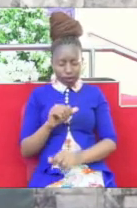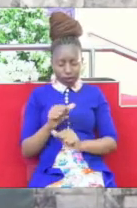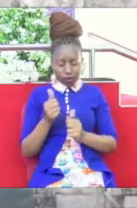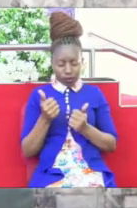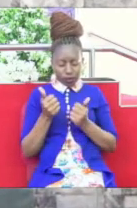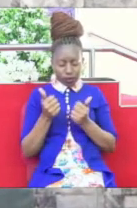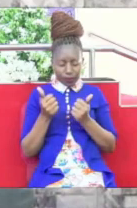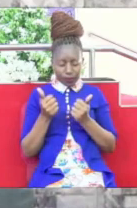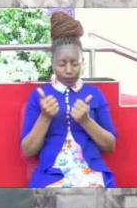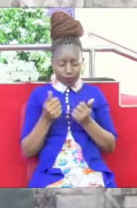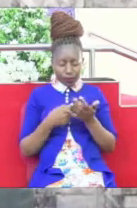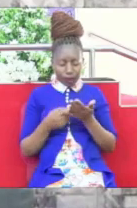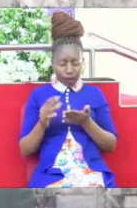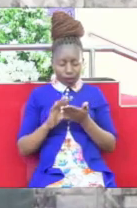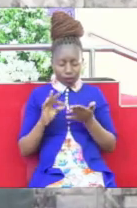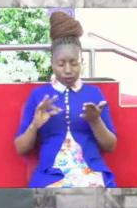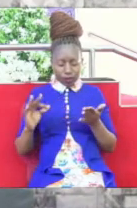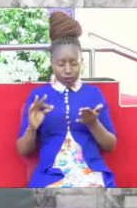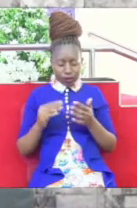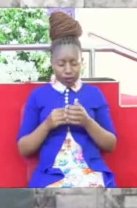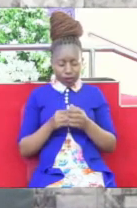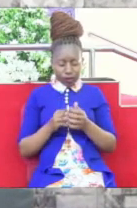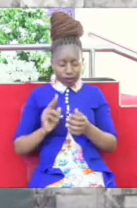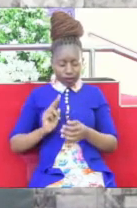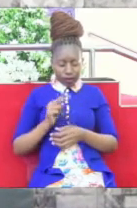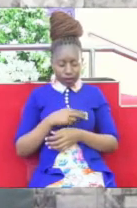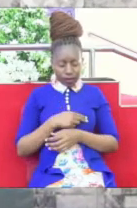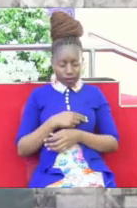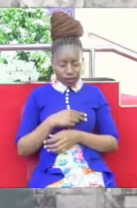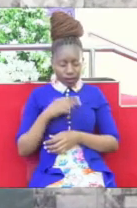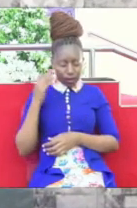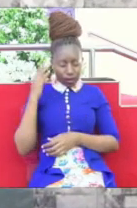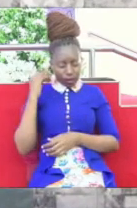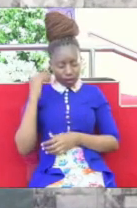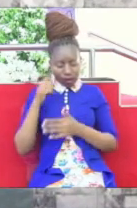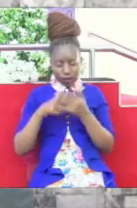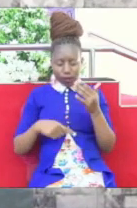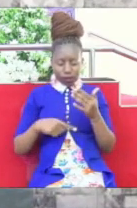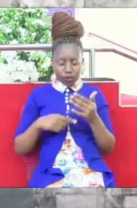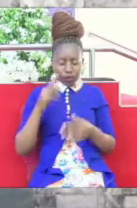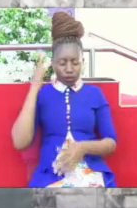Holy Spirit, open up our ears to hear what you are declaring to the church.